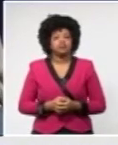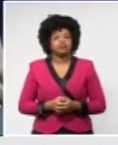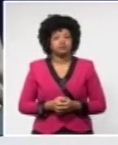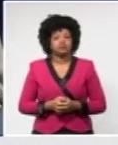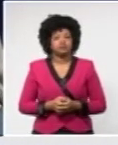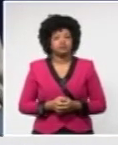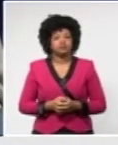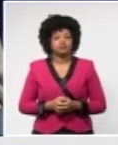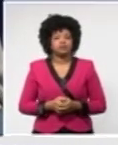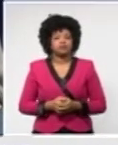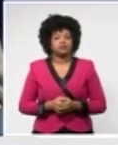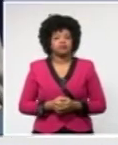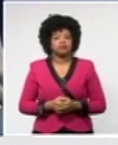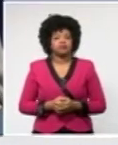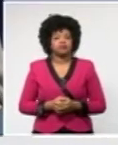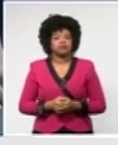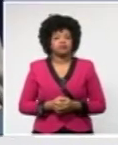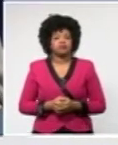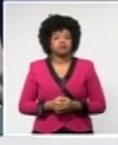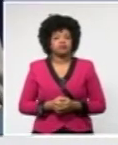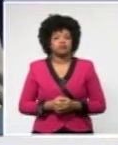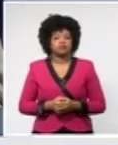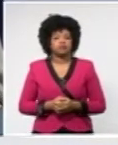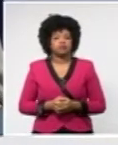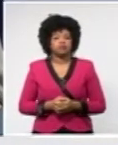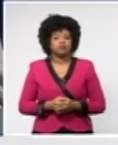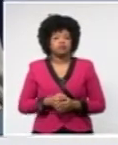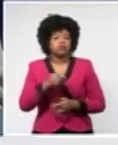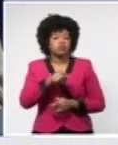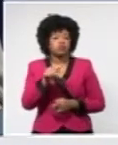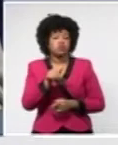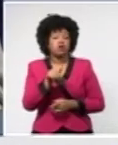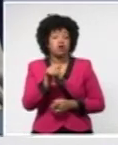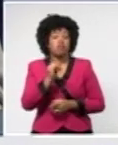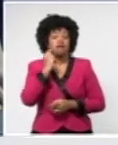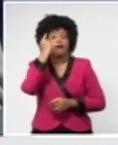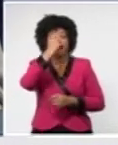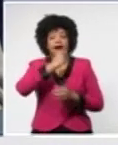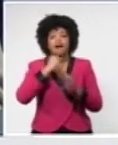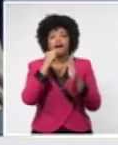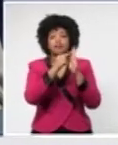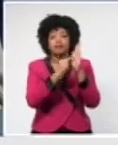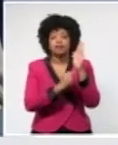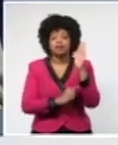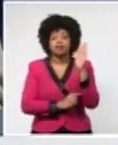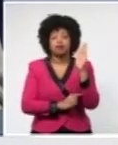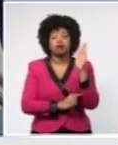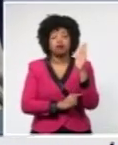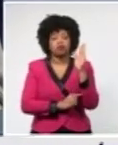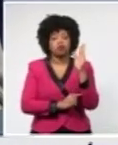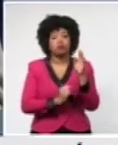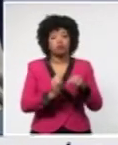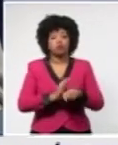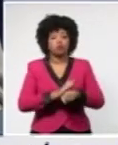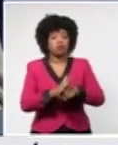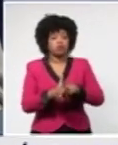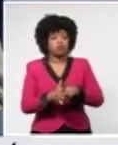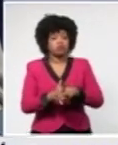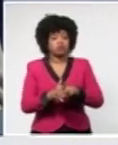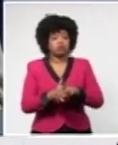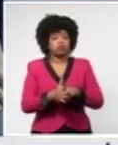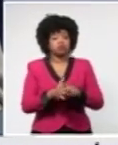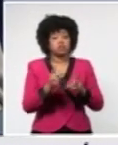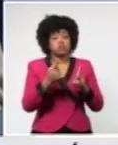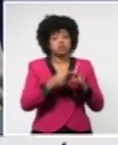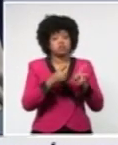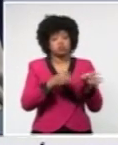is something quite common in this disease, and And that is why we insist on